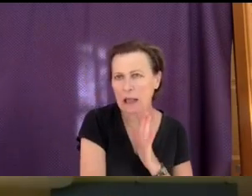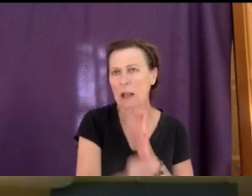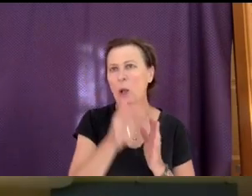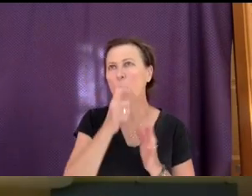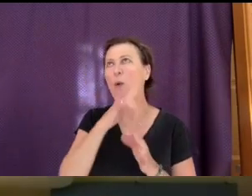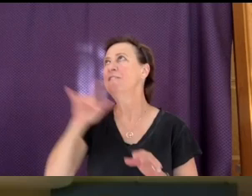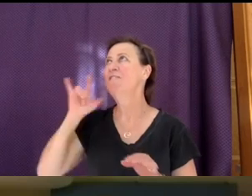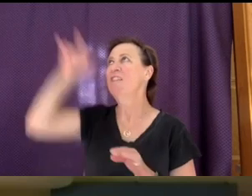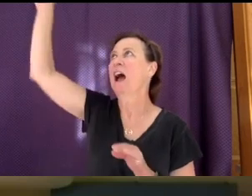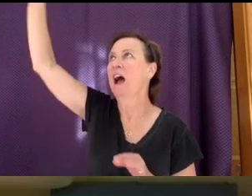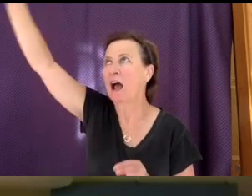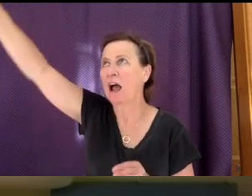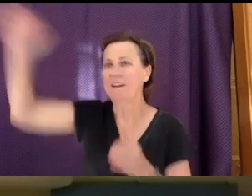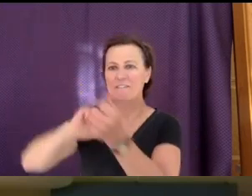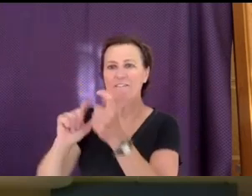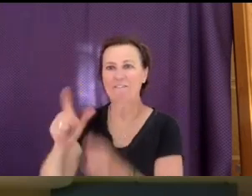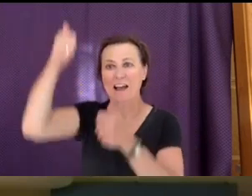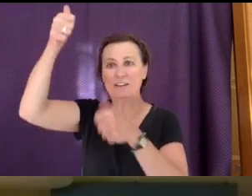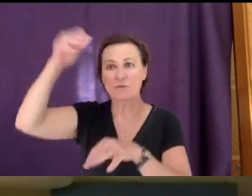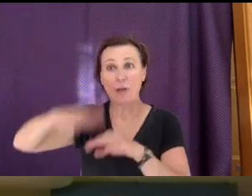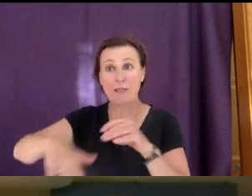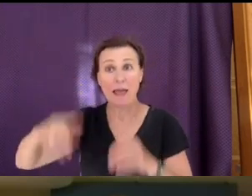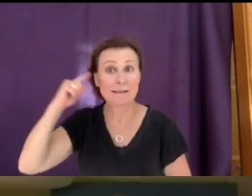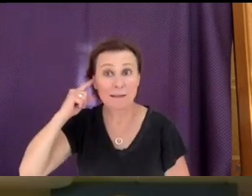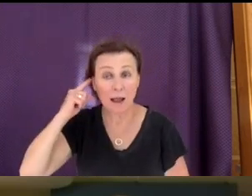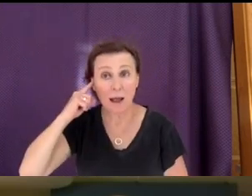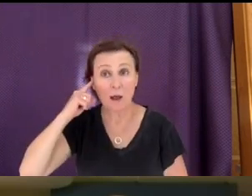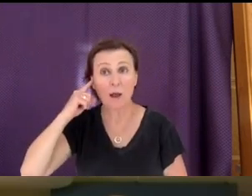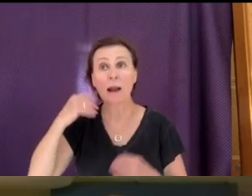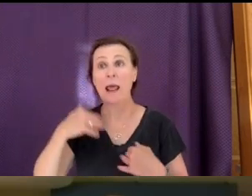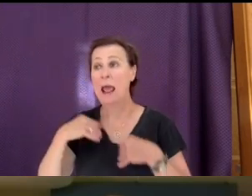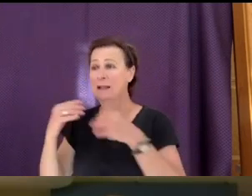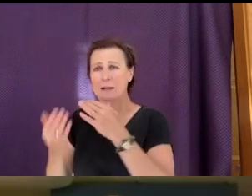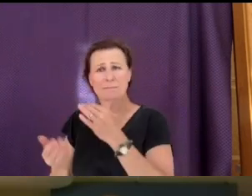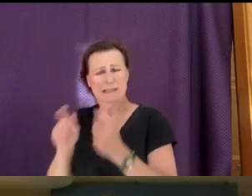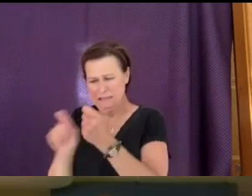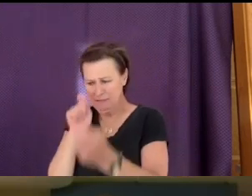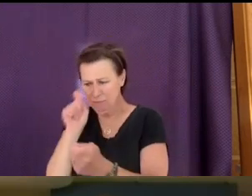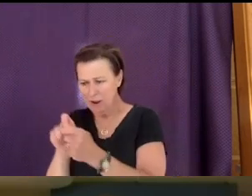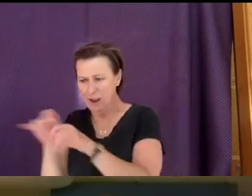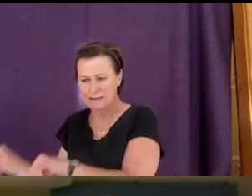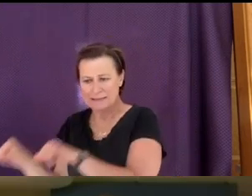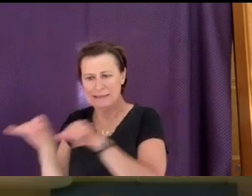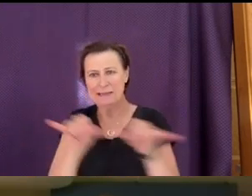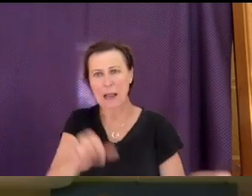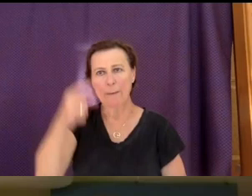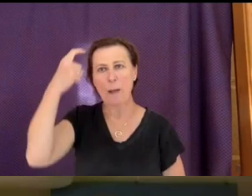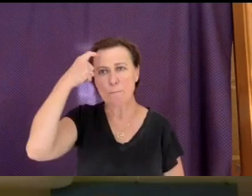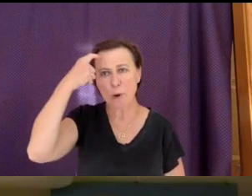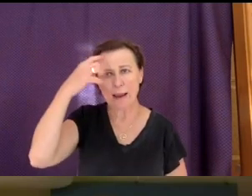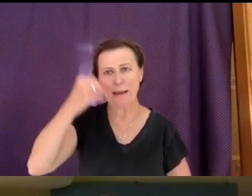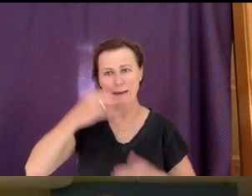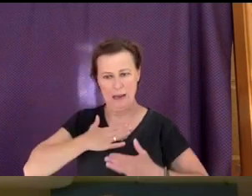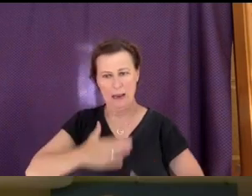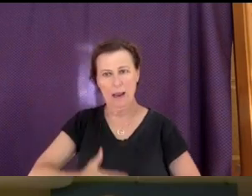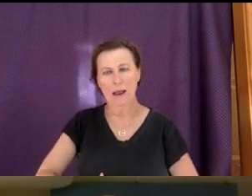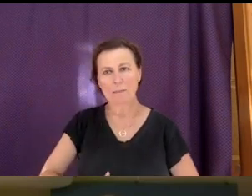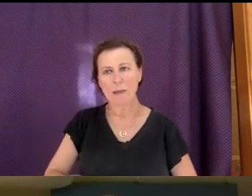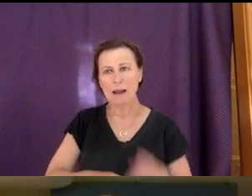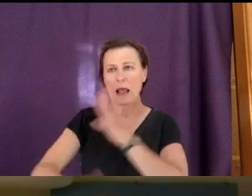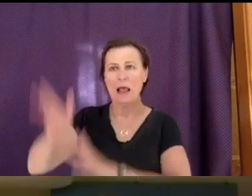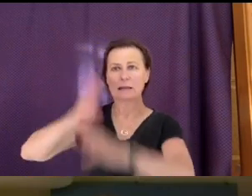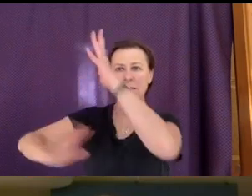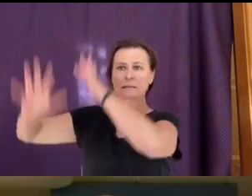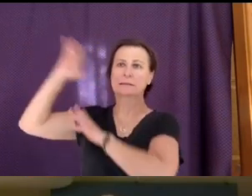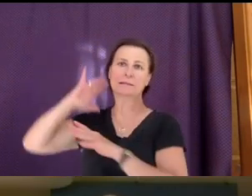flies faster than sound, has precisely the same brain and body as the ancestors of 20,000